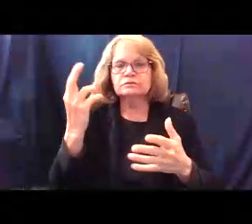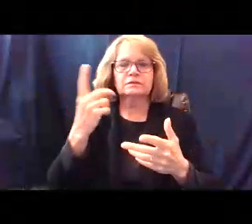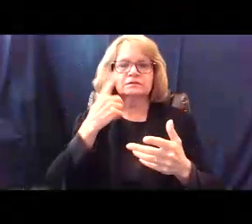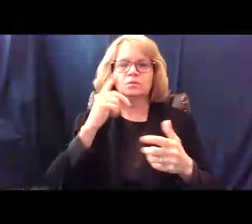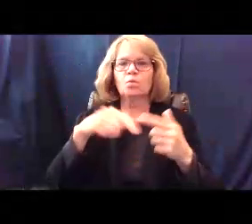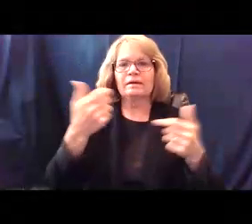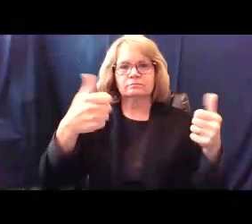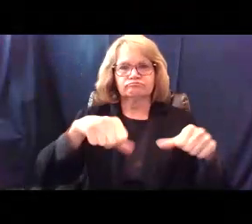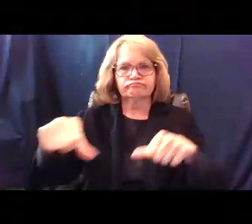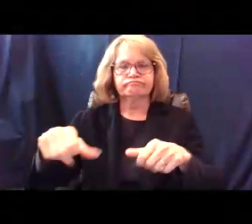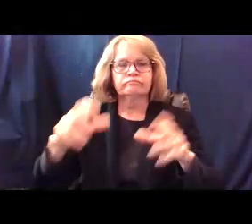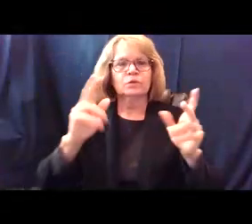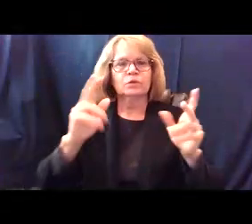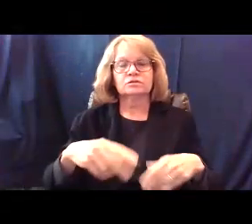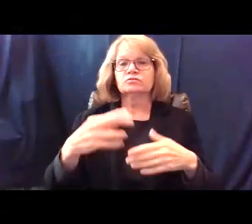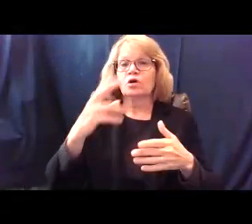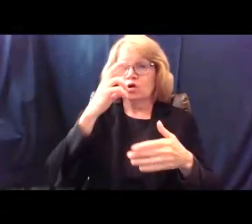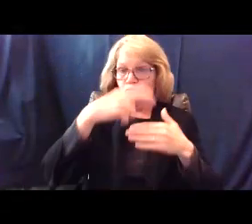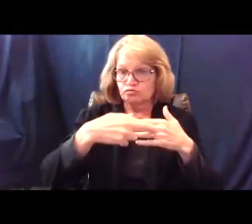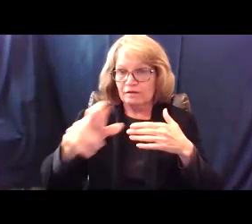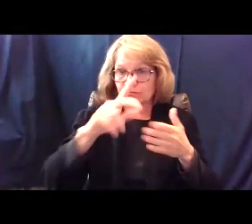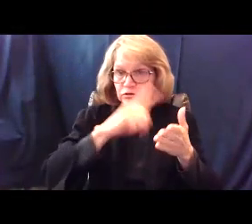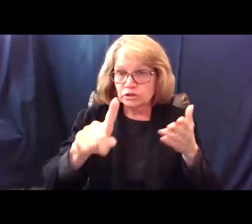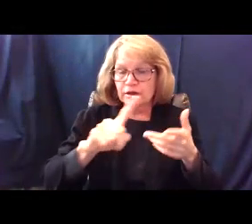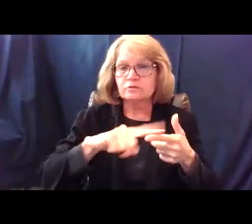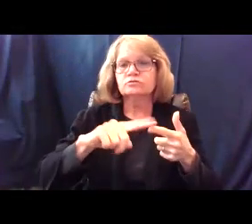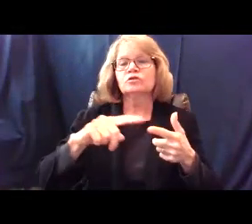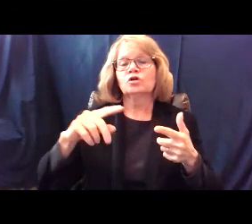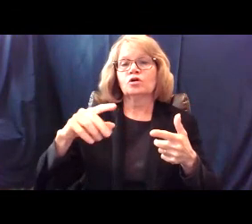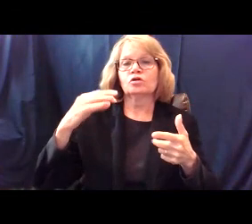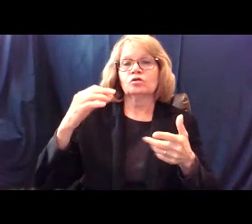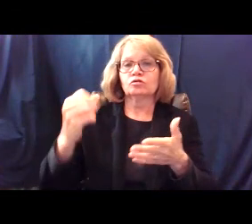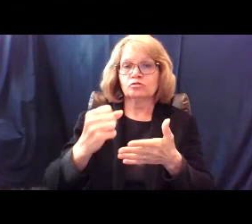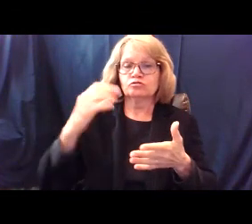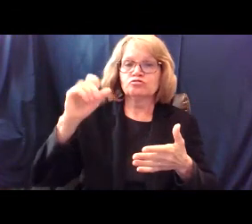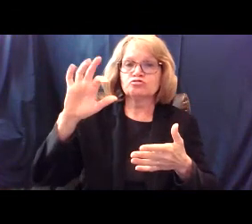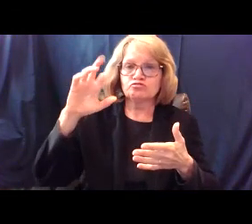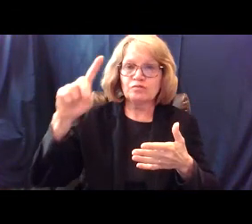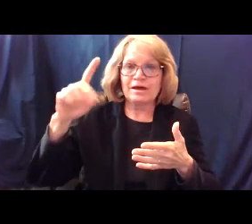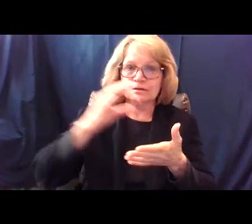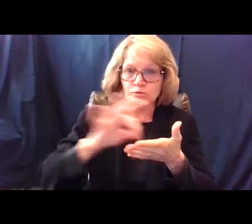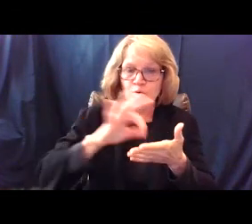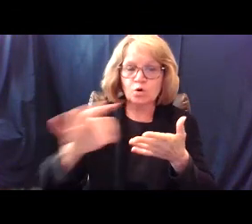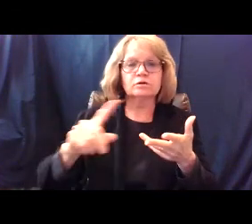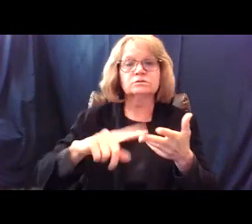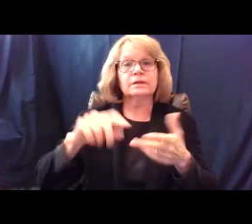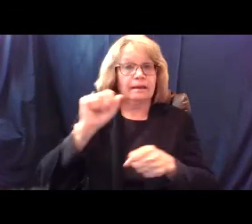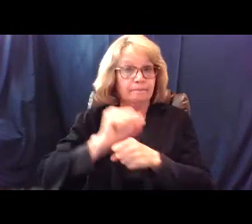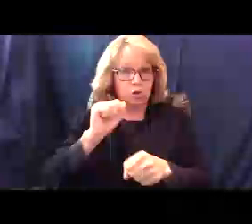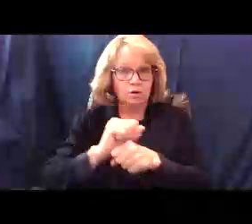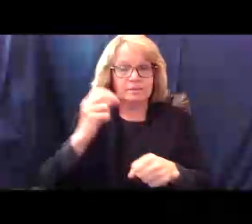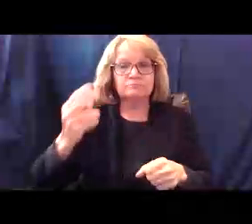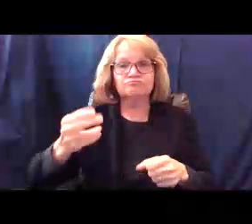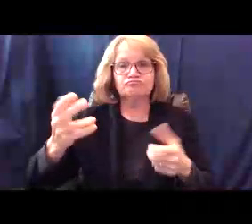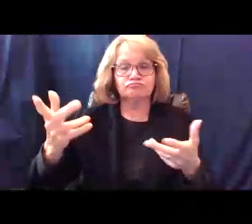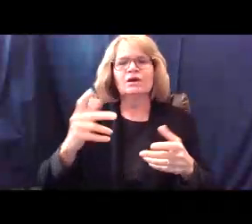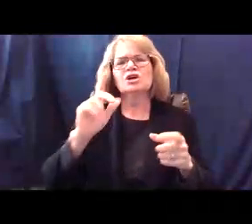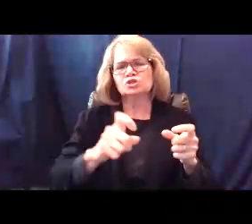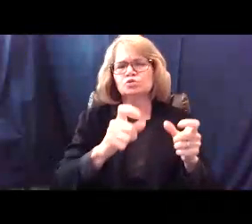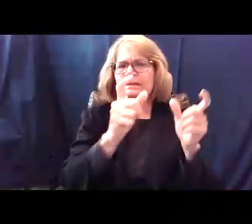factors could include reference checks, credit scores, income, and employment. And they should be using a case-by-case analysis,